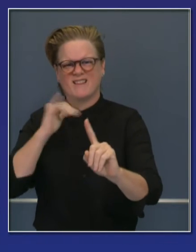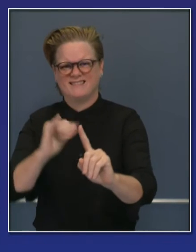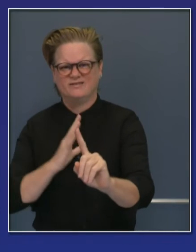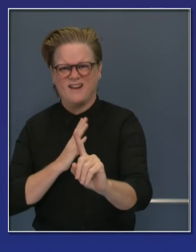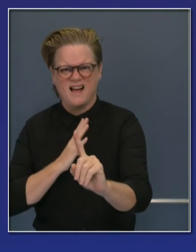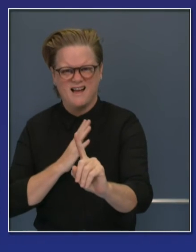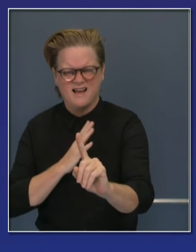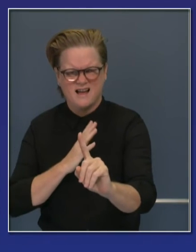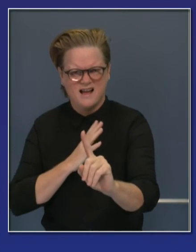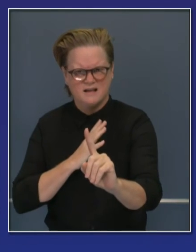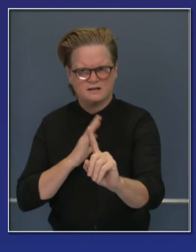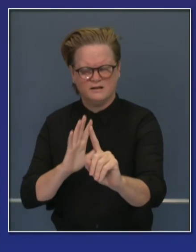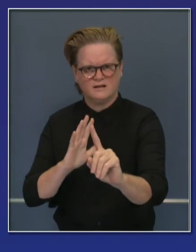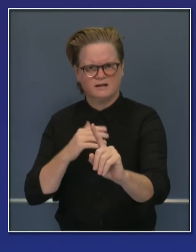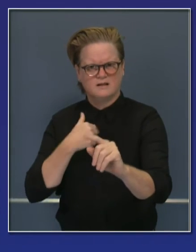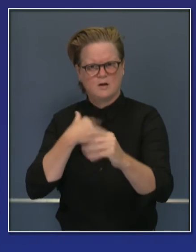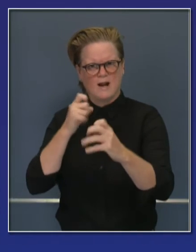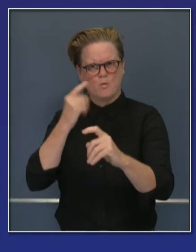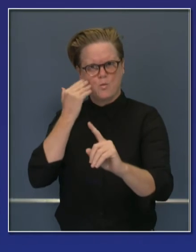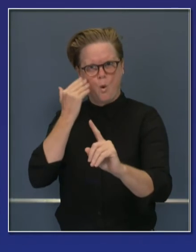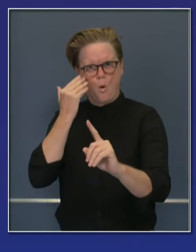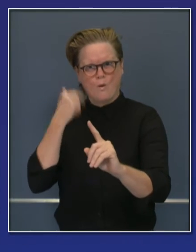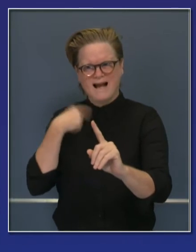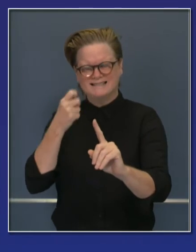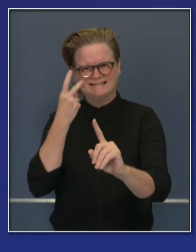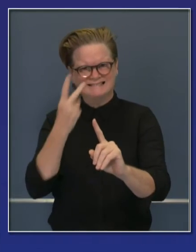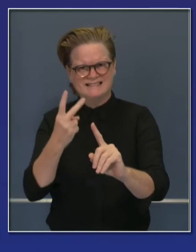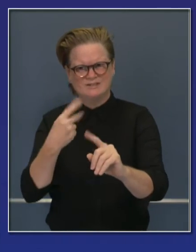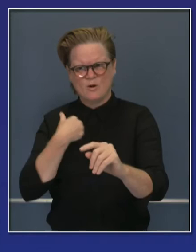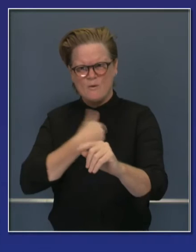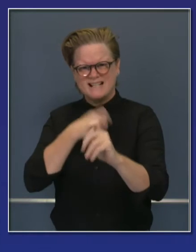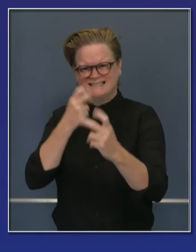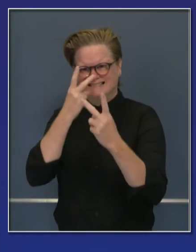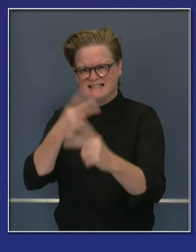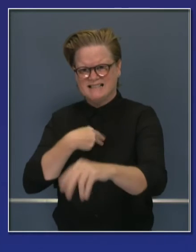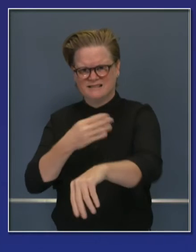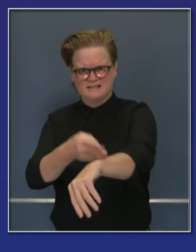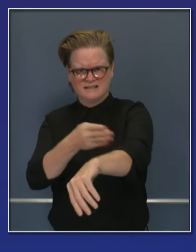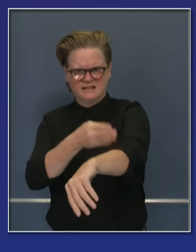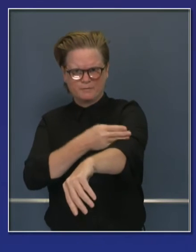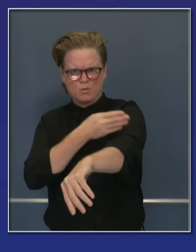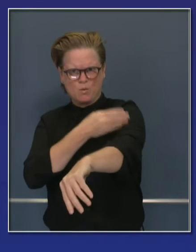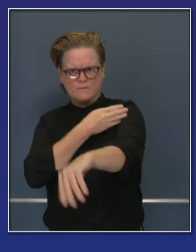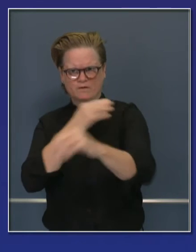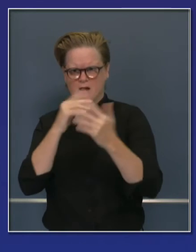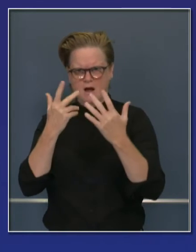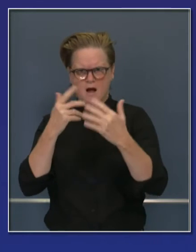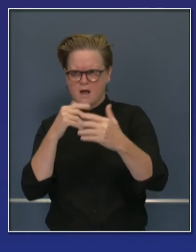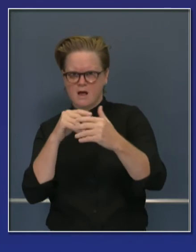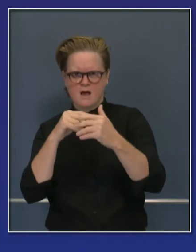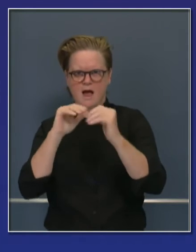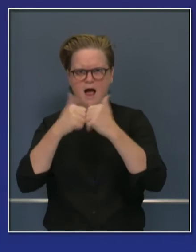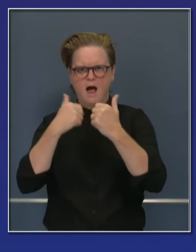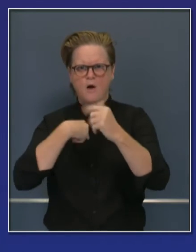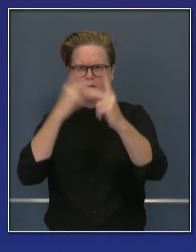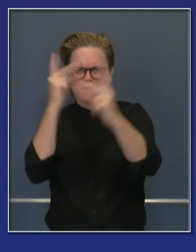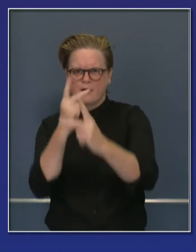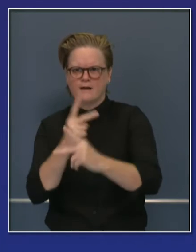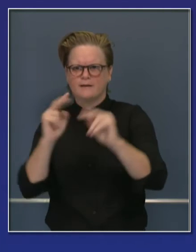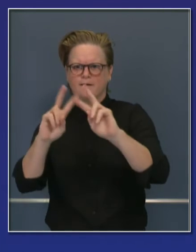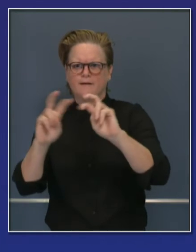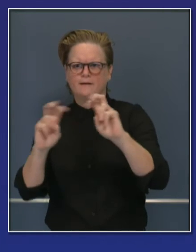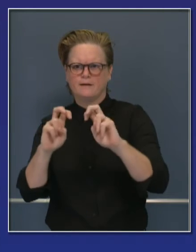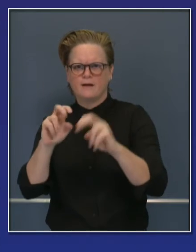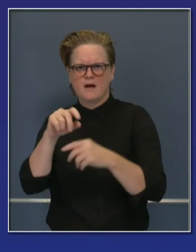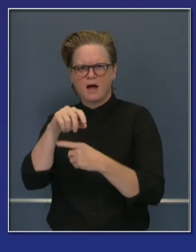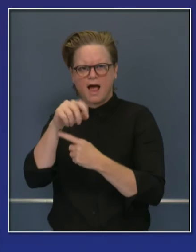thing, averaging now over a 7-day period. A little over 198,000 tests. You'll see a